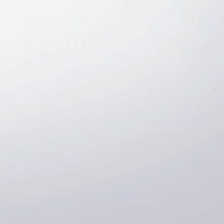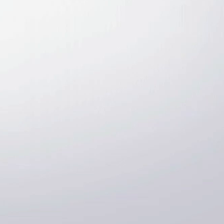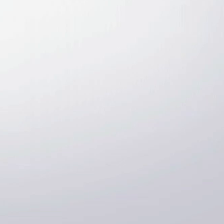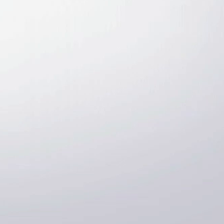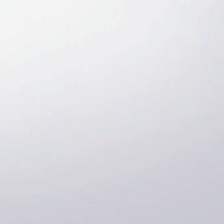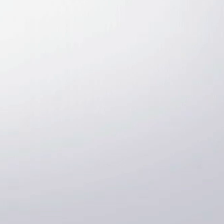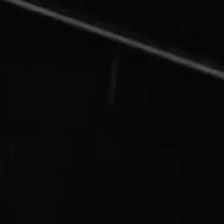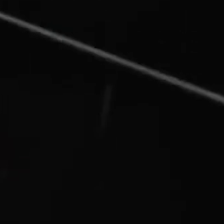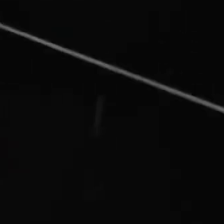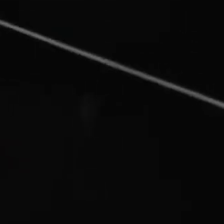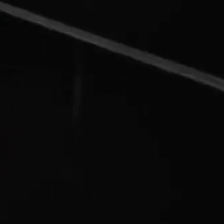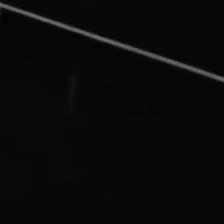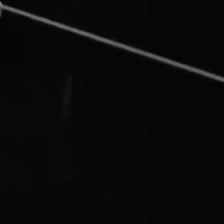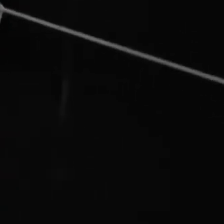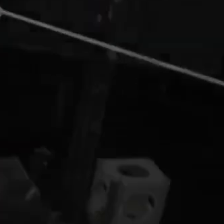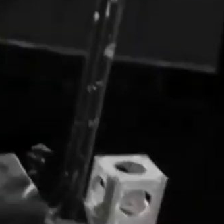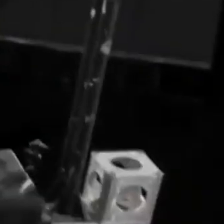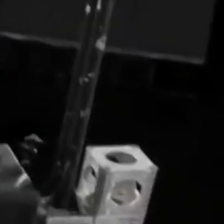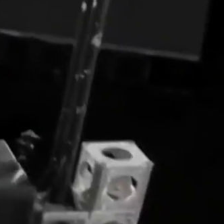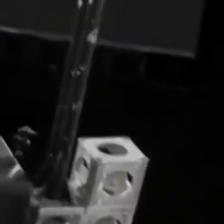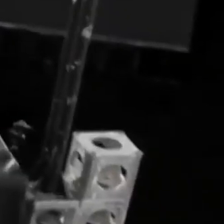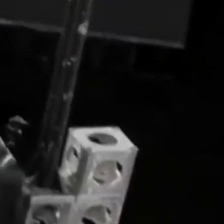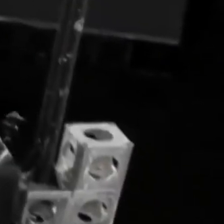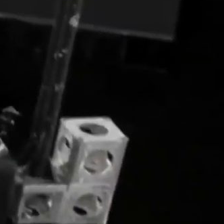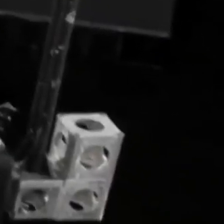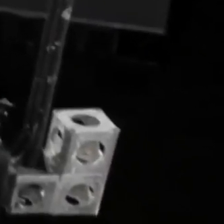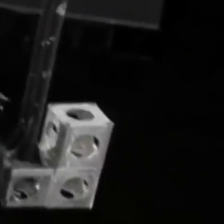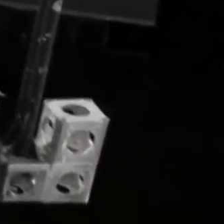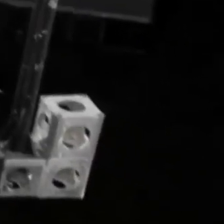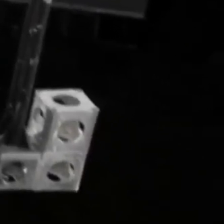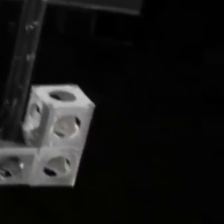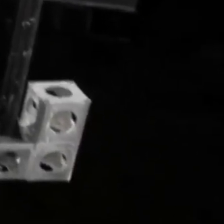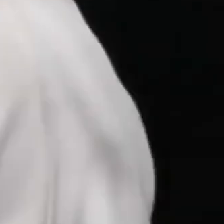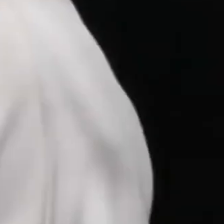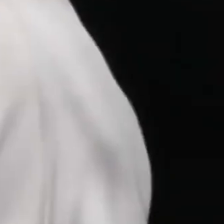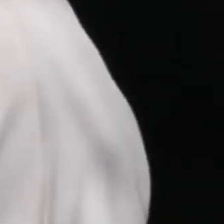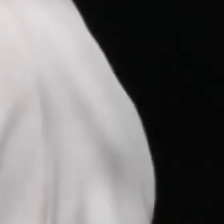No, Brian, you go for it. You just did this. That was you first try.